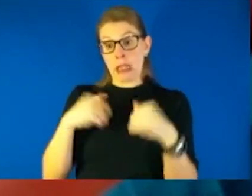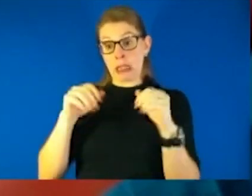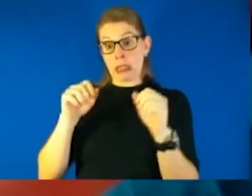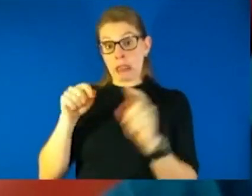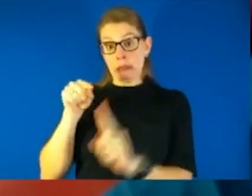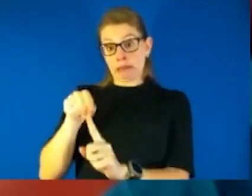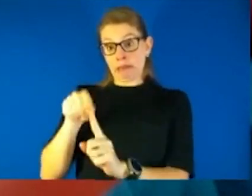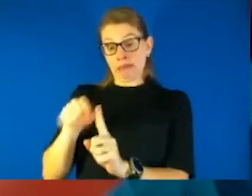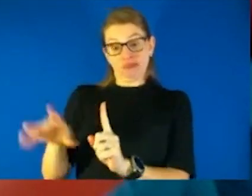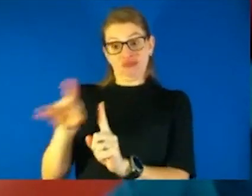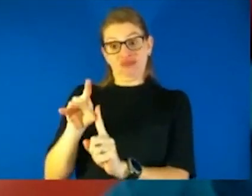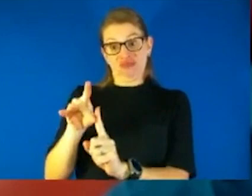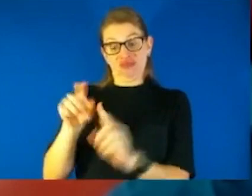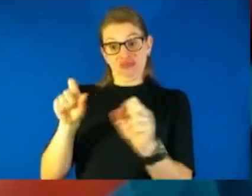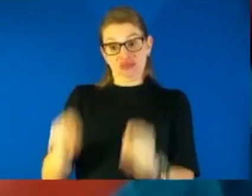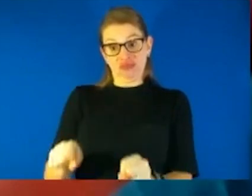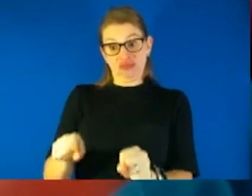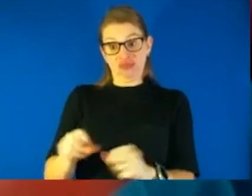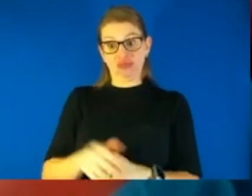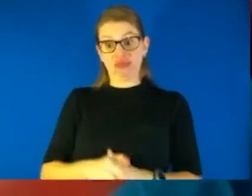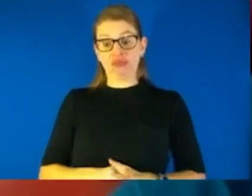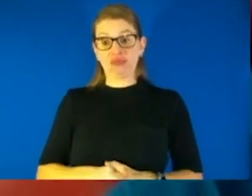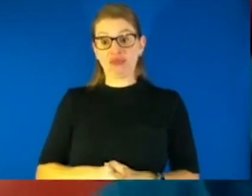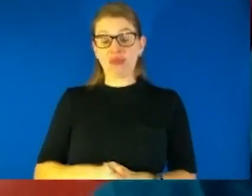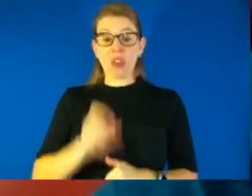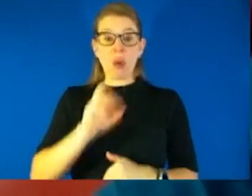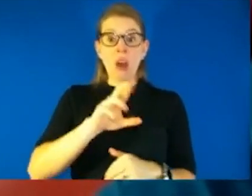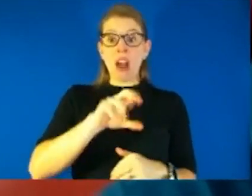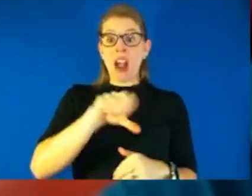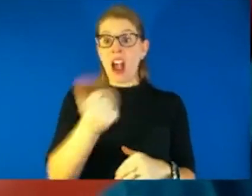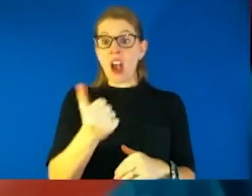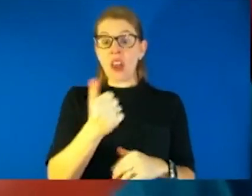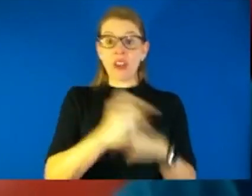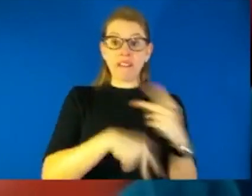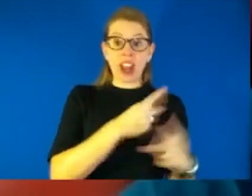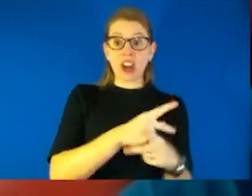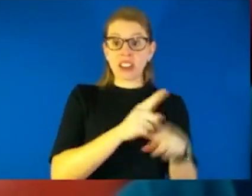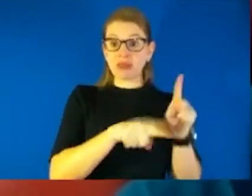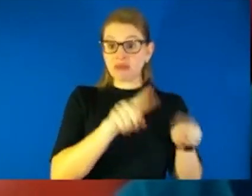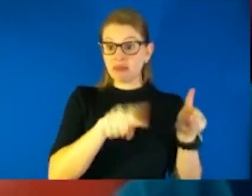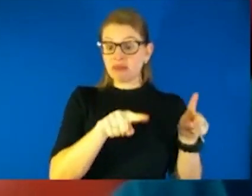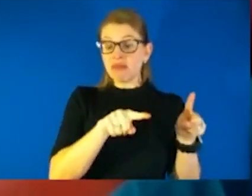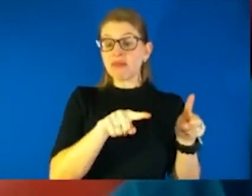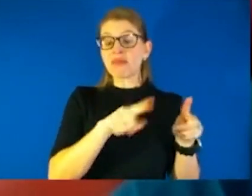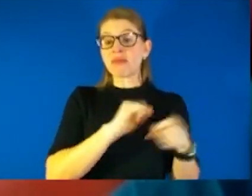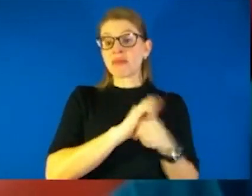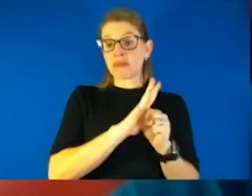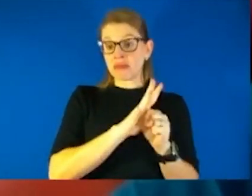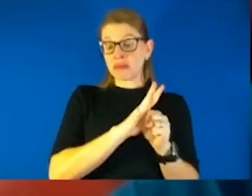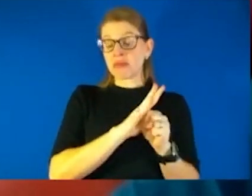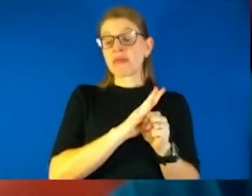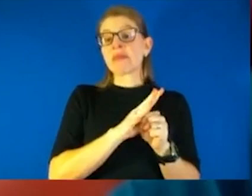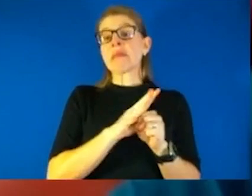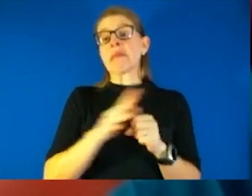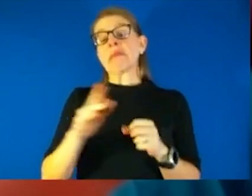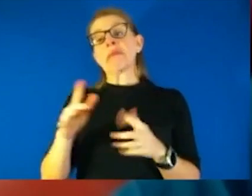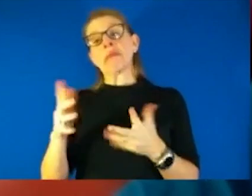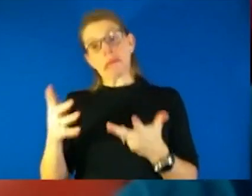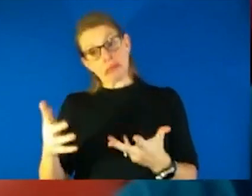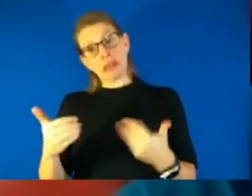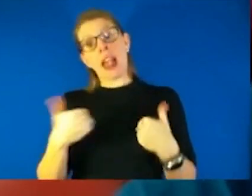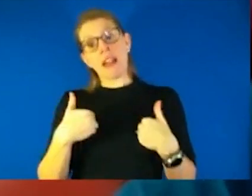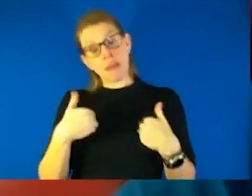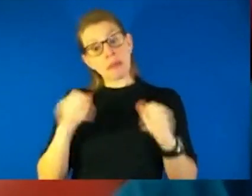or susceptible to the Delta or other variants and the ancestral strain? Most likely. So I